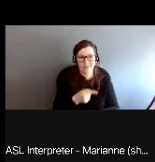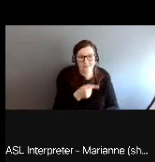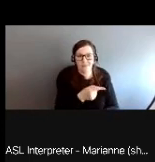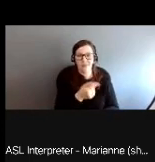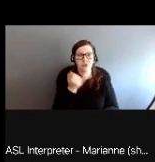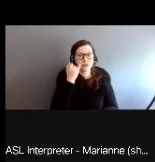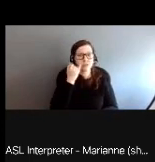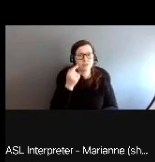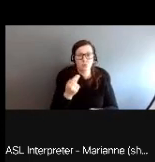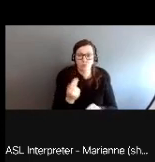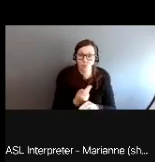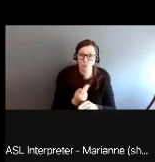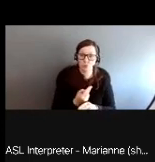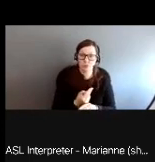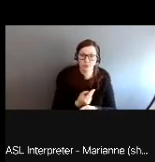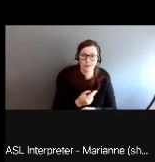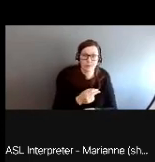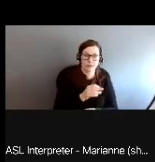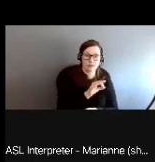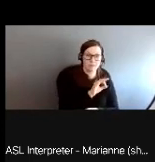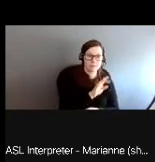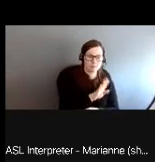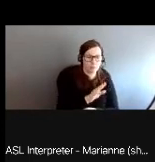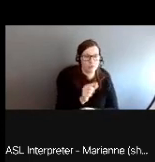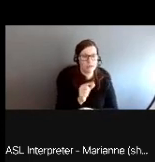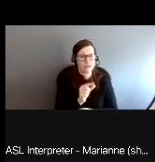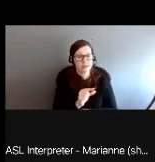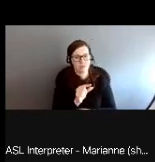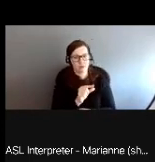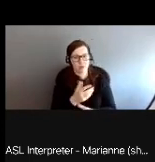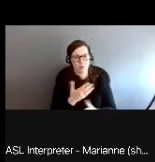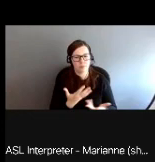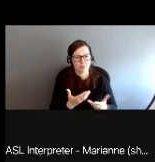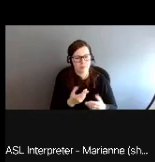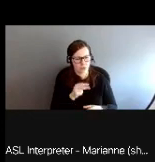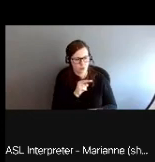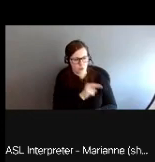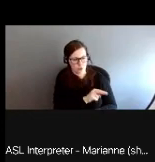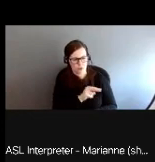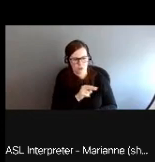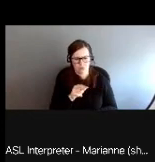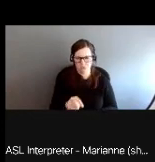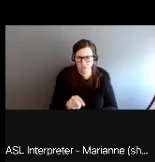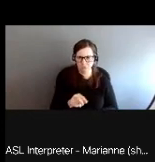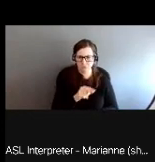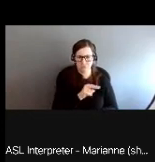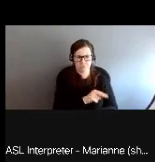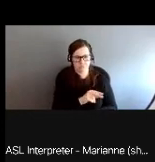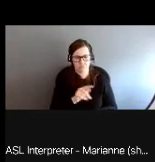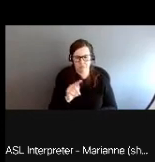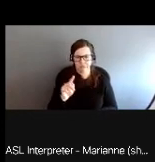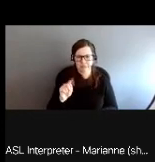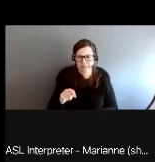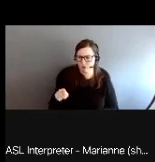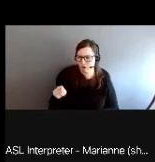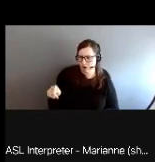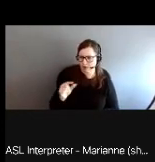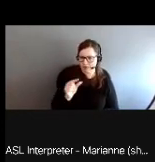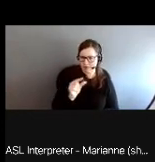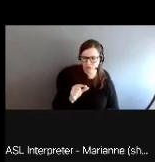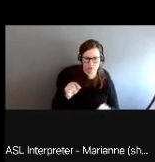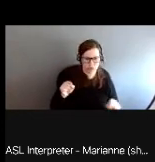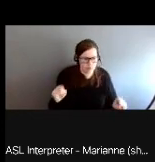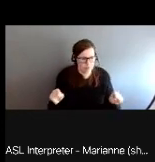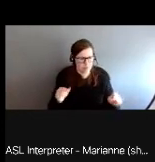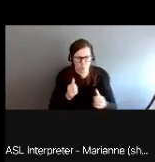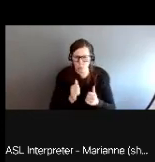yourself looking at the screen and not being sure, am I looking at Instagram or am I looking at TikTok? Because they copy each other so